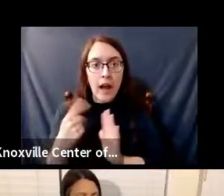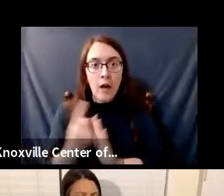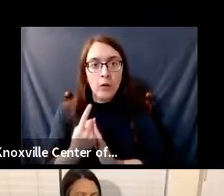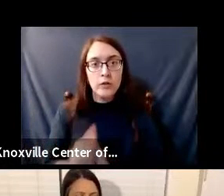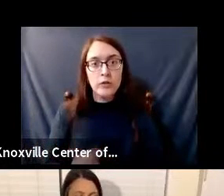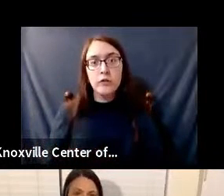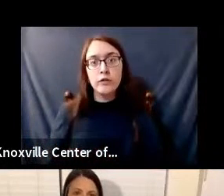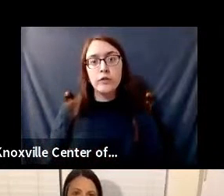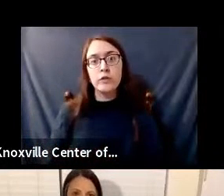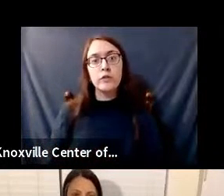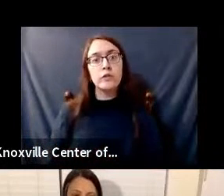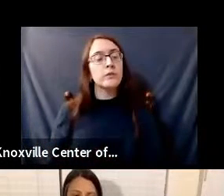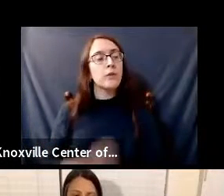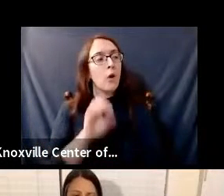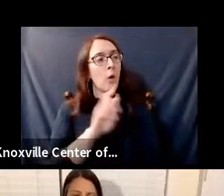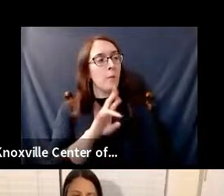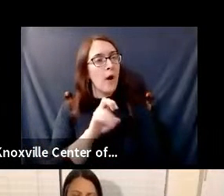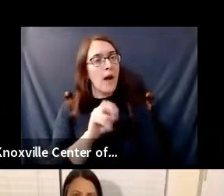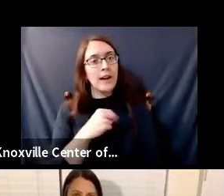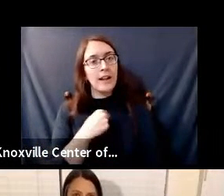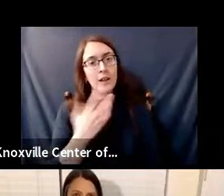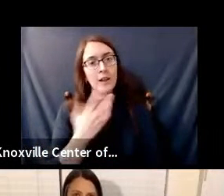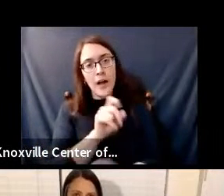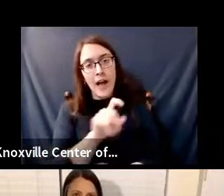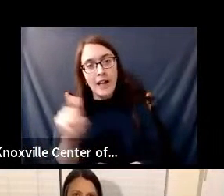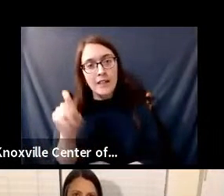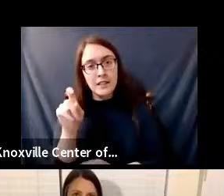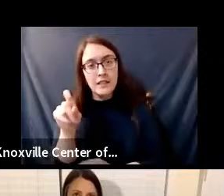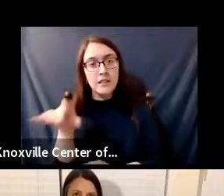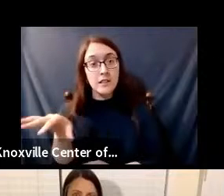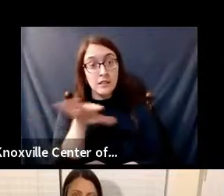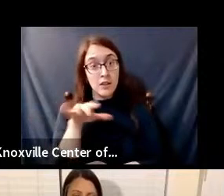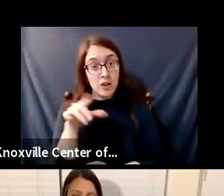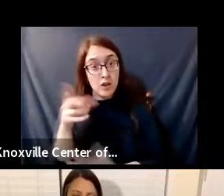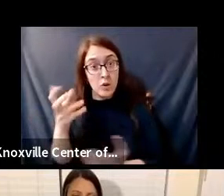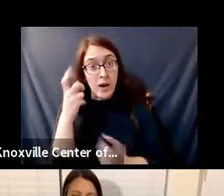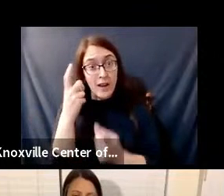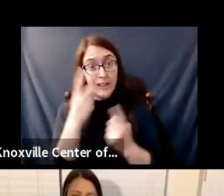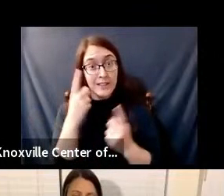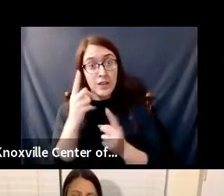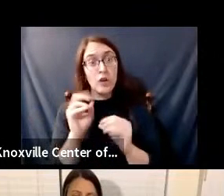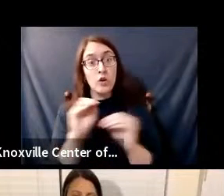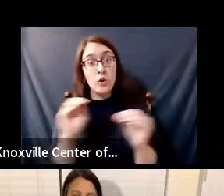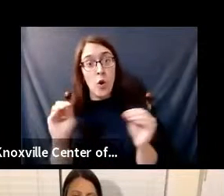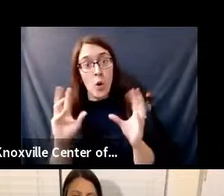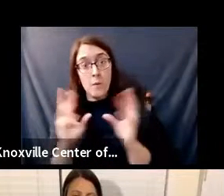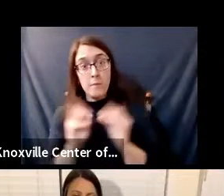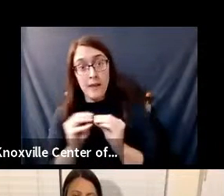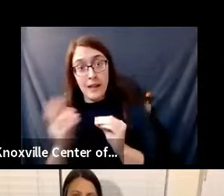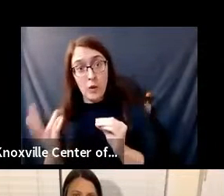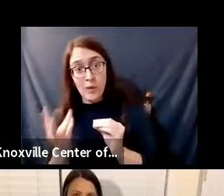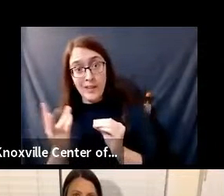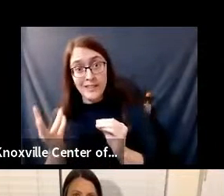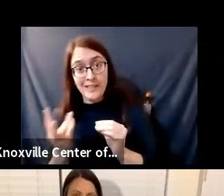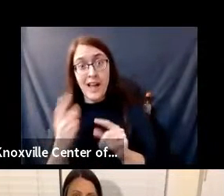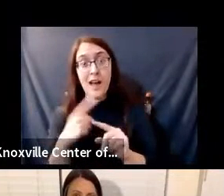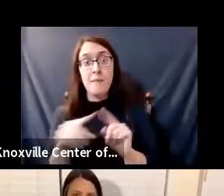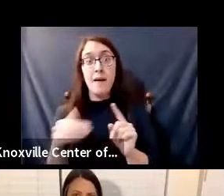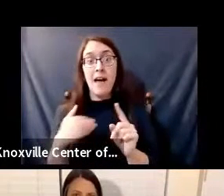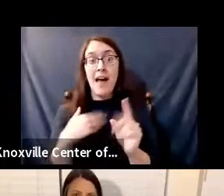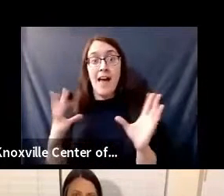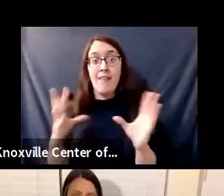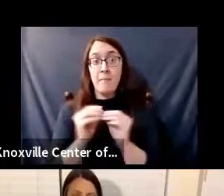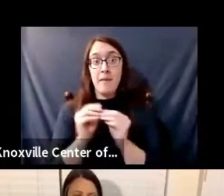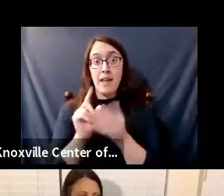I'd like to ask fellow members, would you want to consider not having a meeting Wednesday, but have a meeting the next